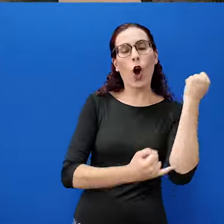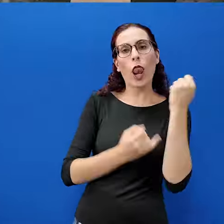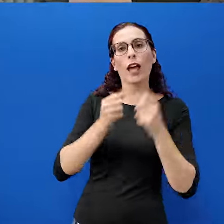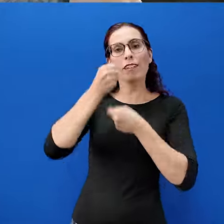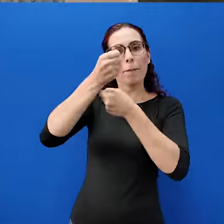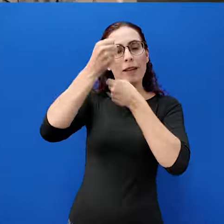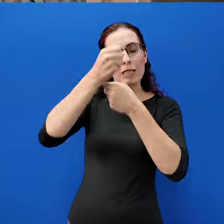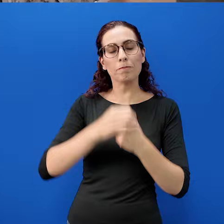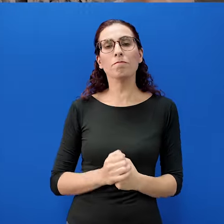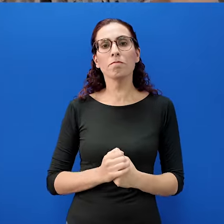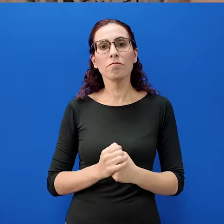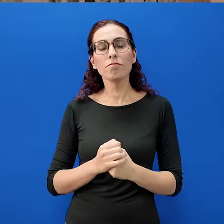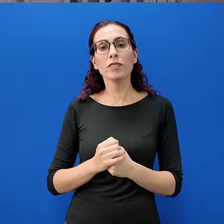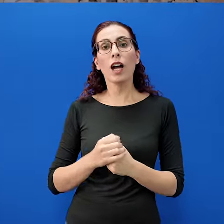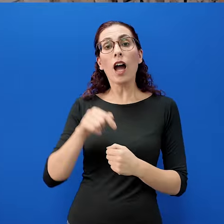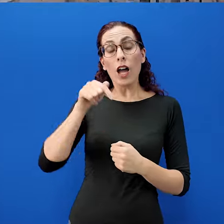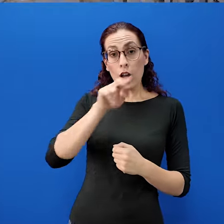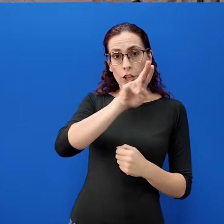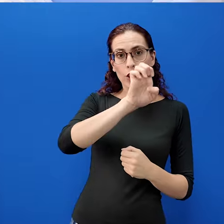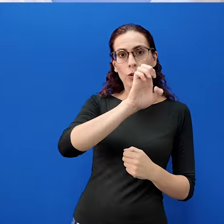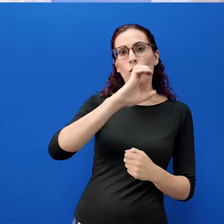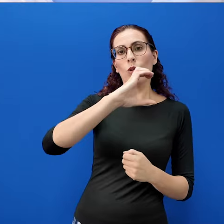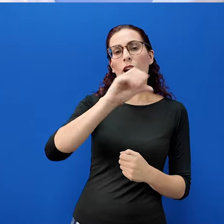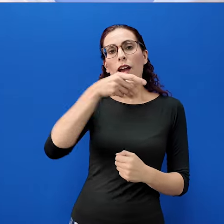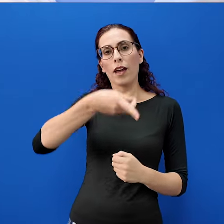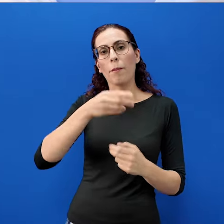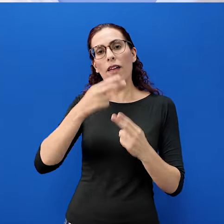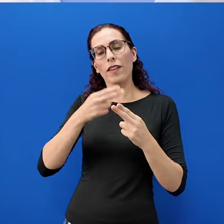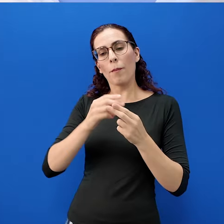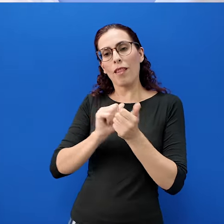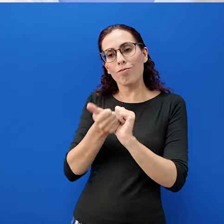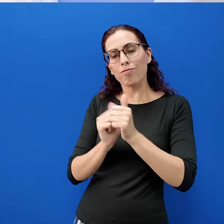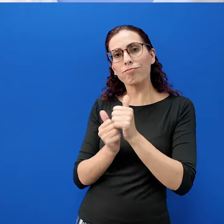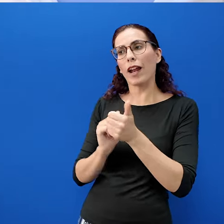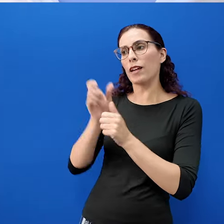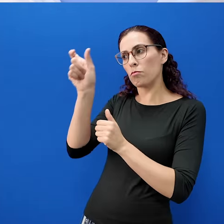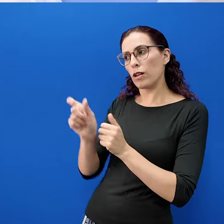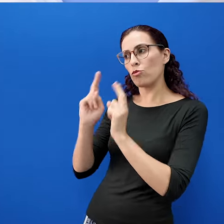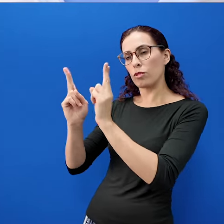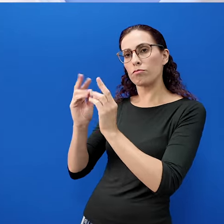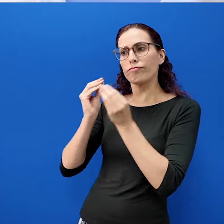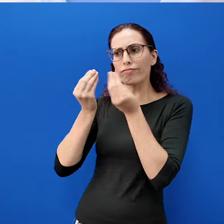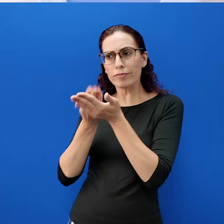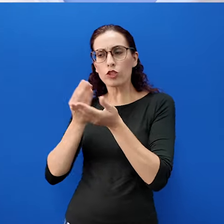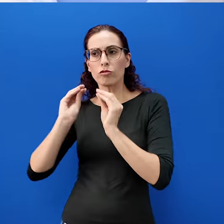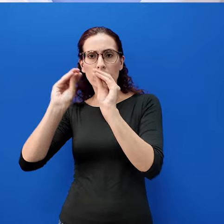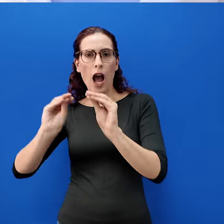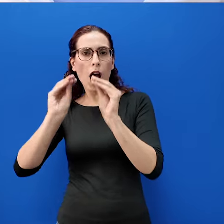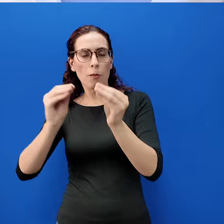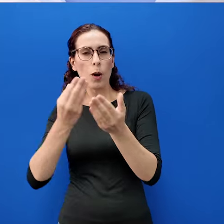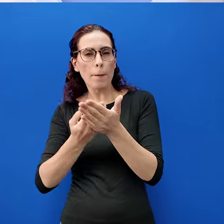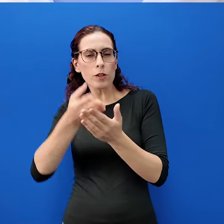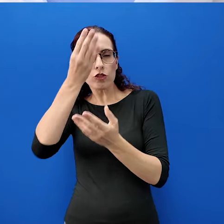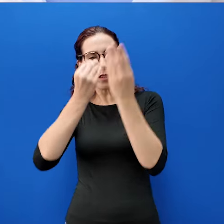campaigns. UCAP is now developing the Train the Trainer program. The goal of this program is to equip trainers with tools to